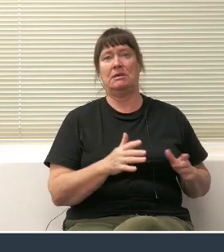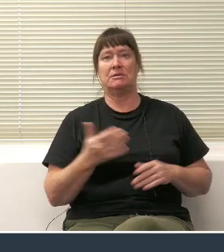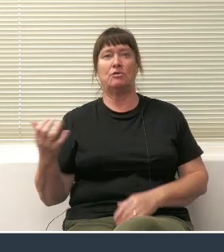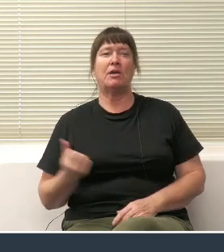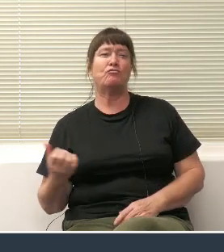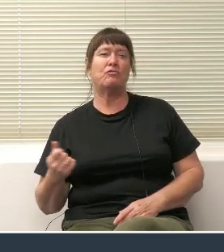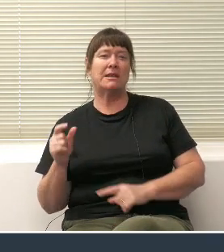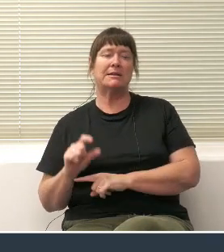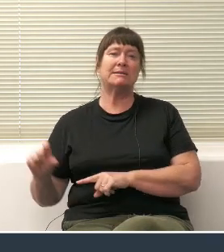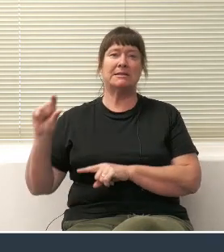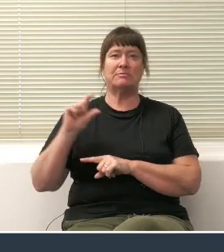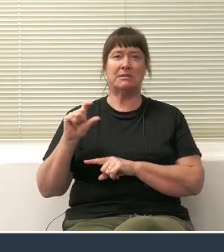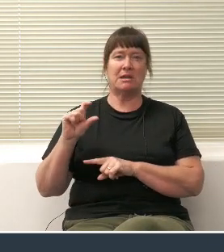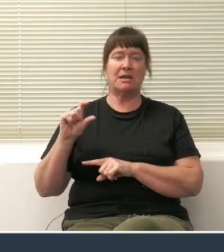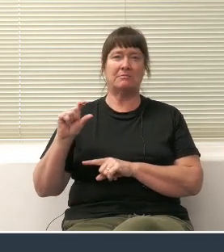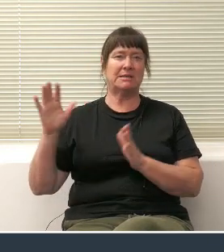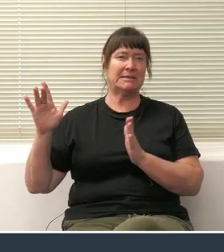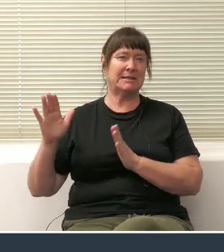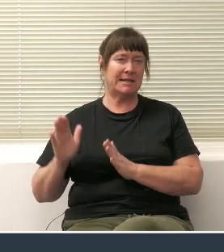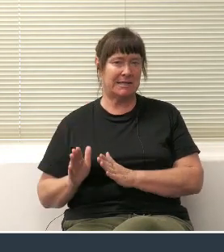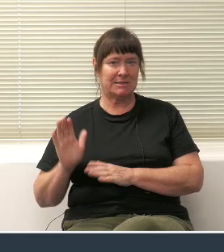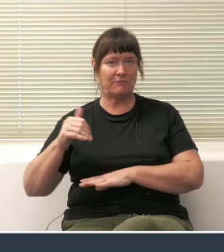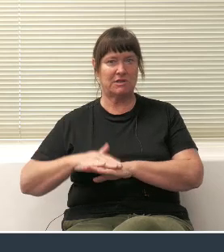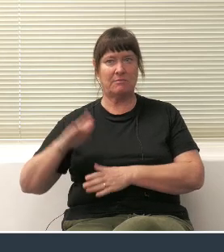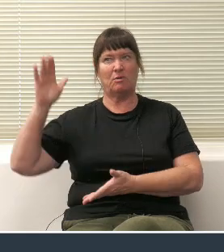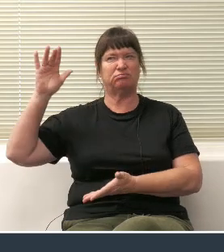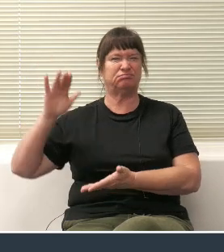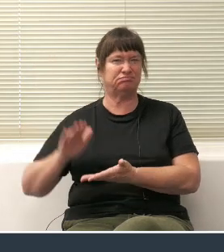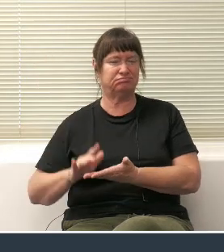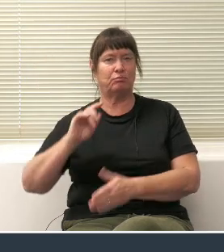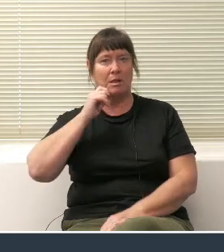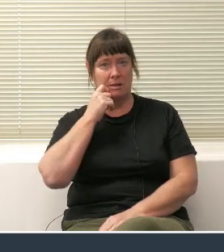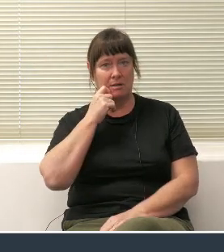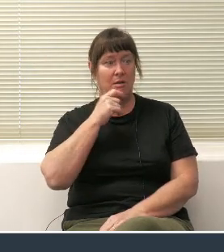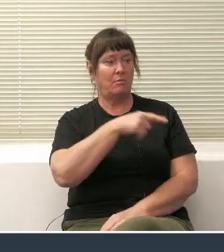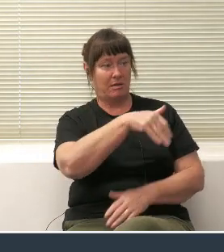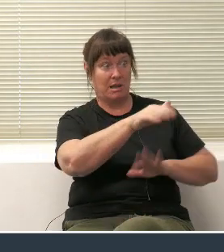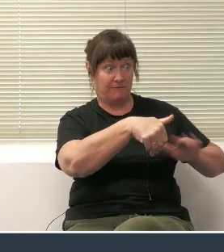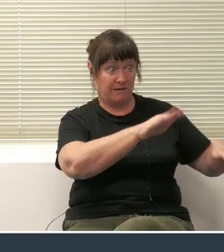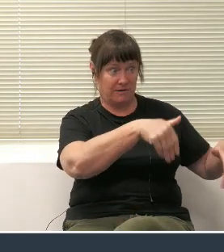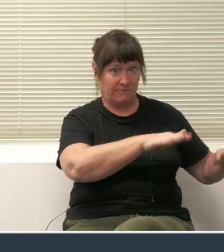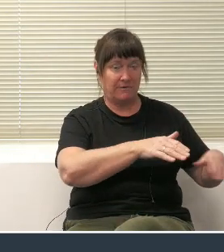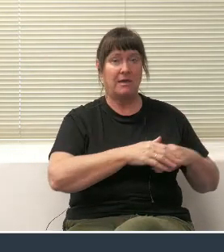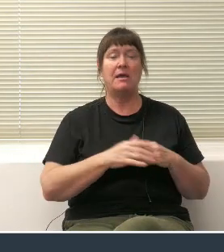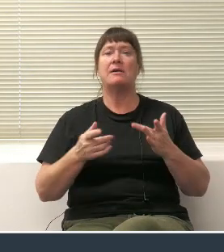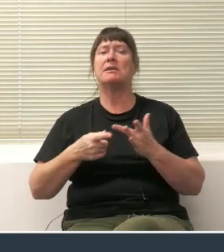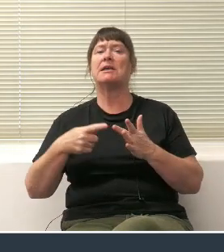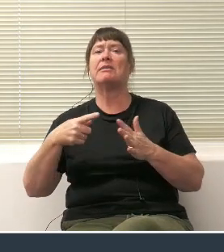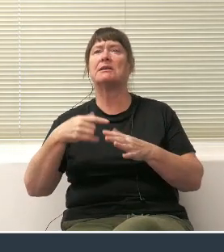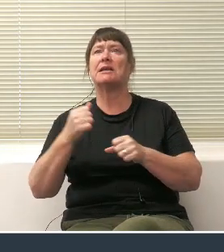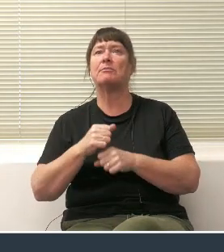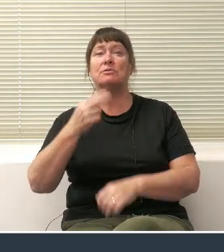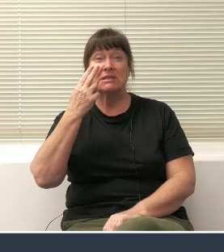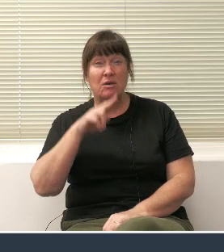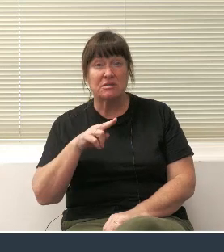Christchurch City Council is paying has decreased over time and will continue to decrease when those existing tenants leave. There's other examples in